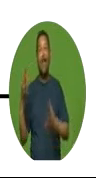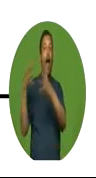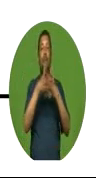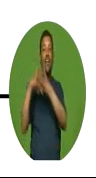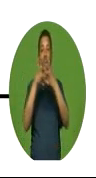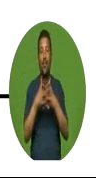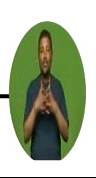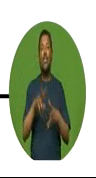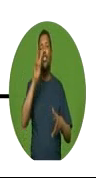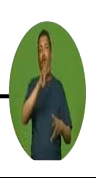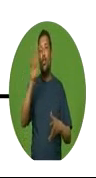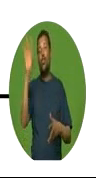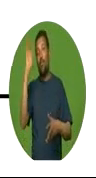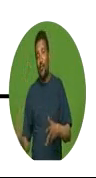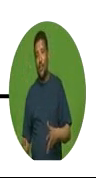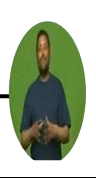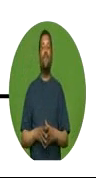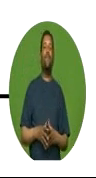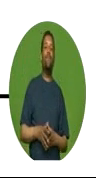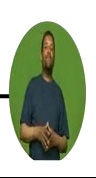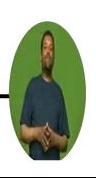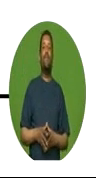America, 22%.